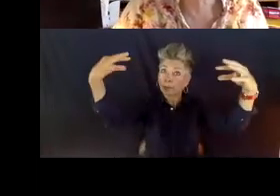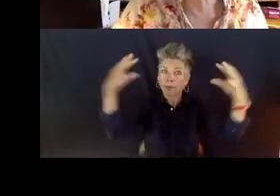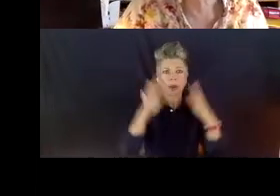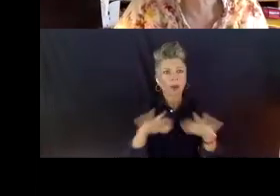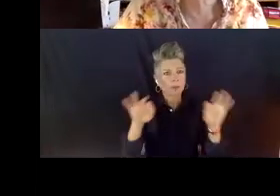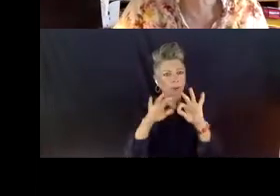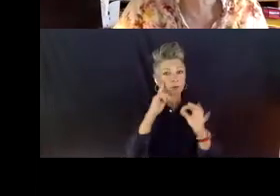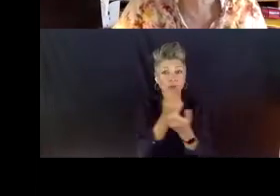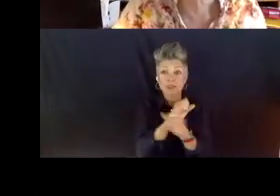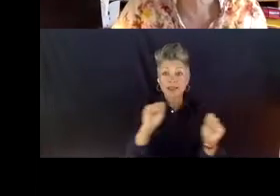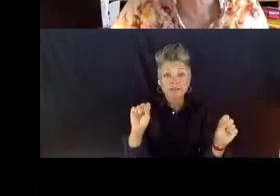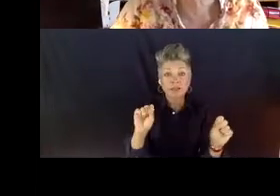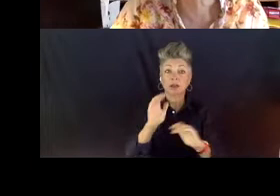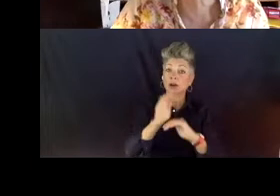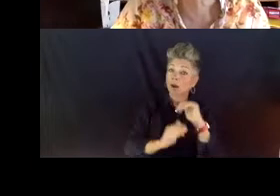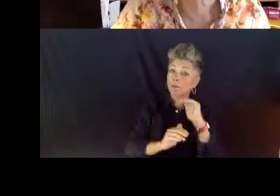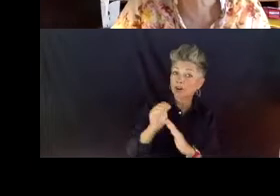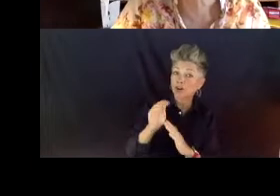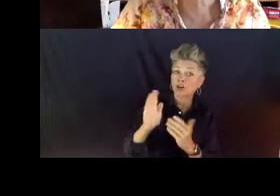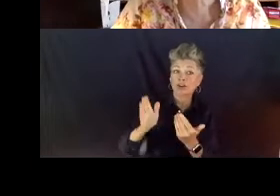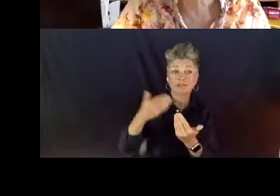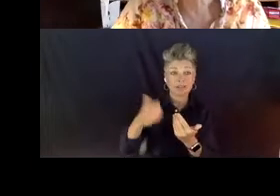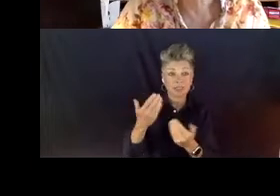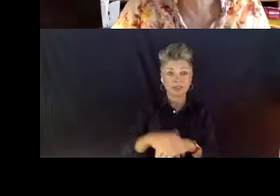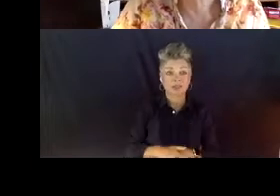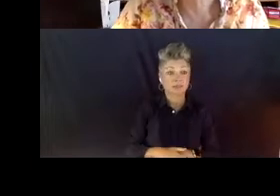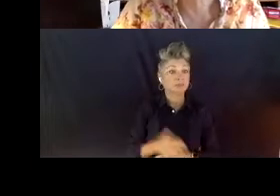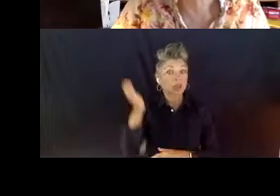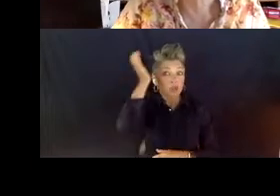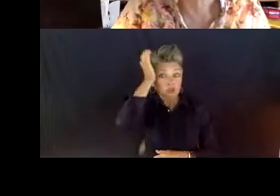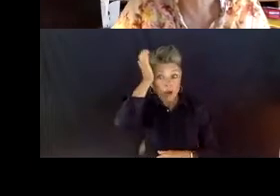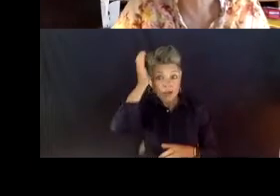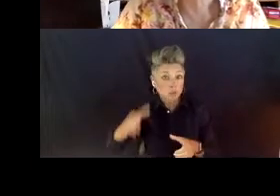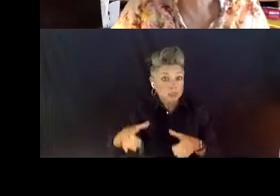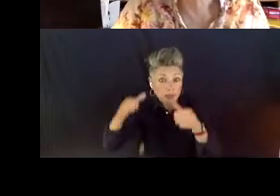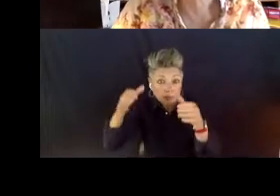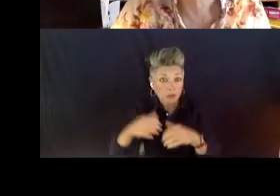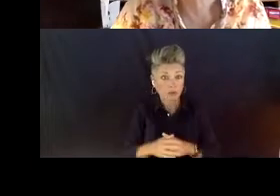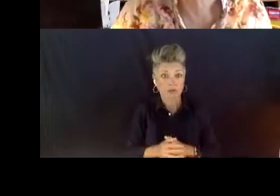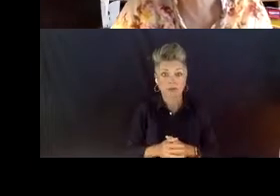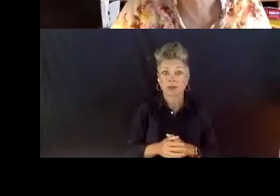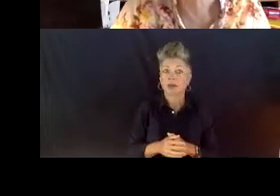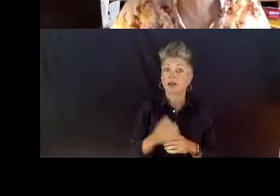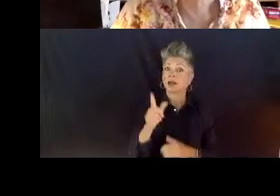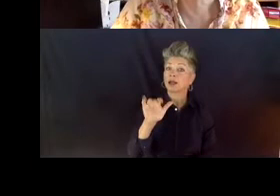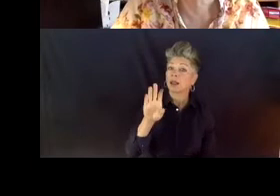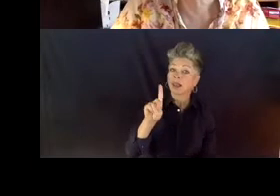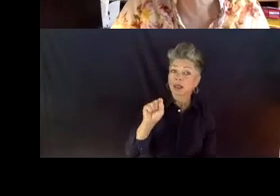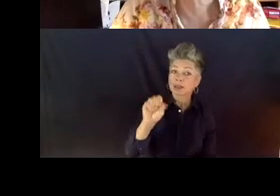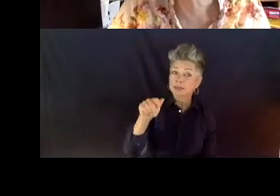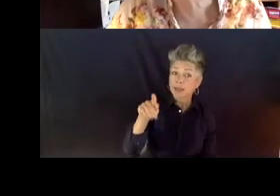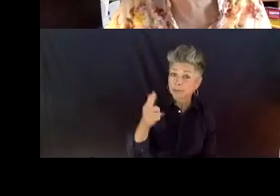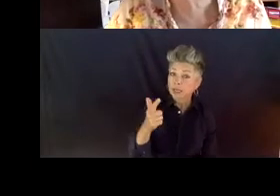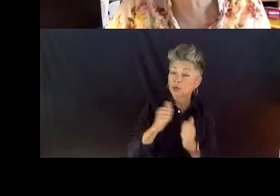for comfort and convenience, trash receptacles, landscaping and shade, enhanced bus waiting